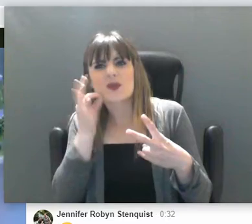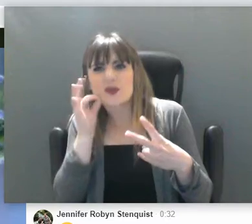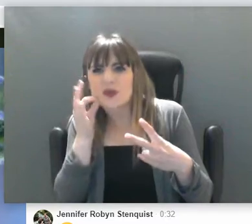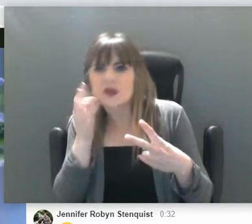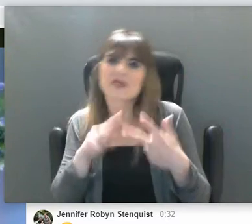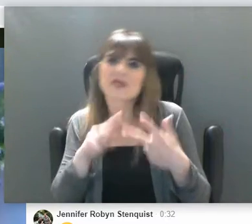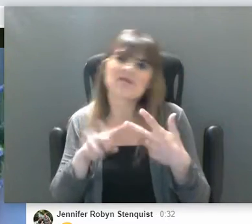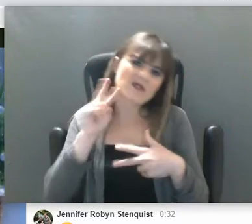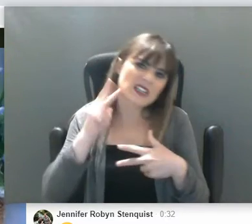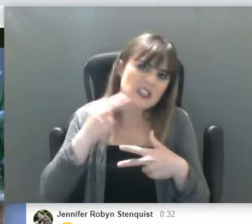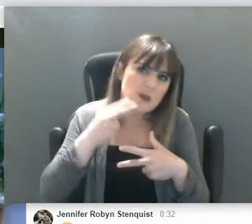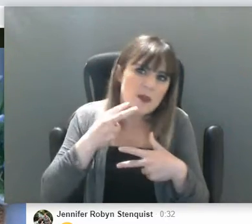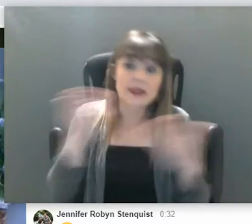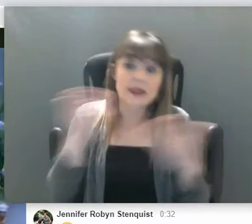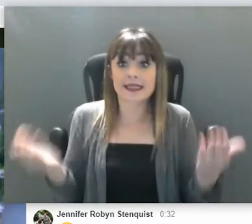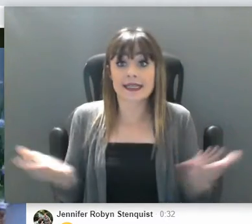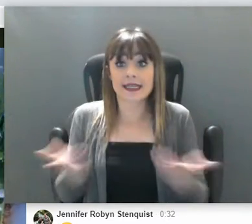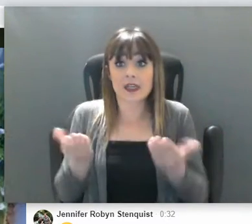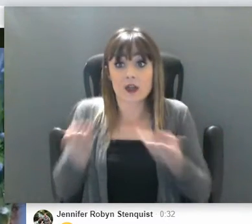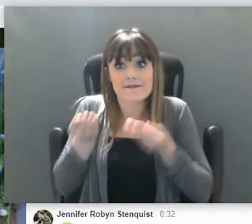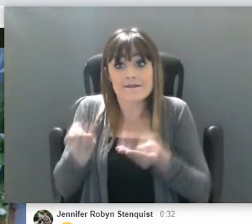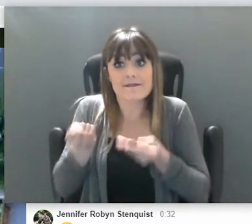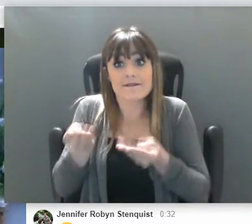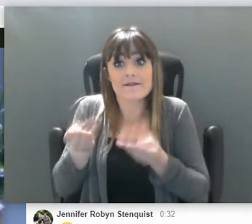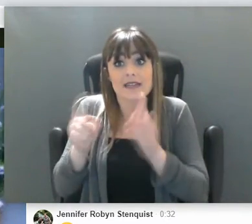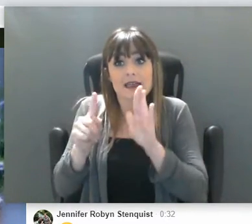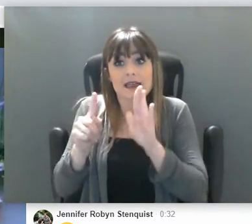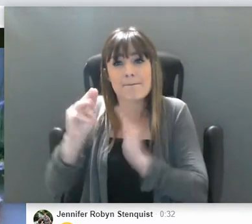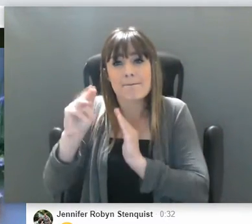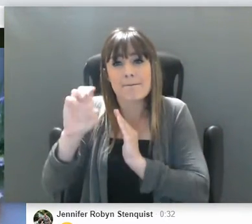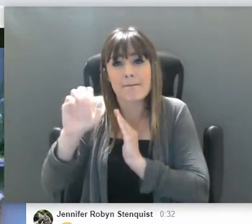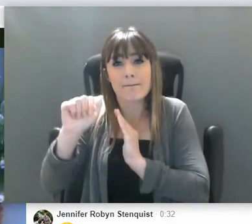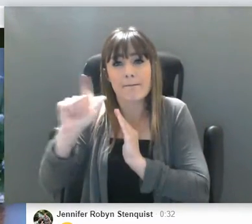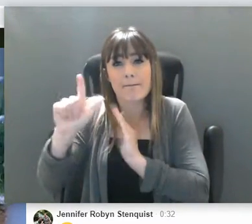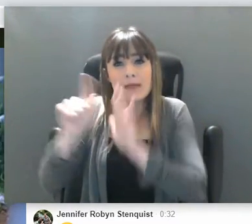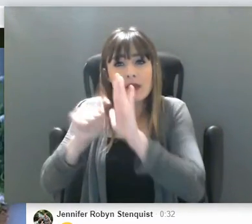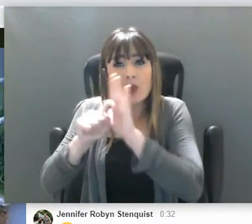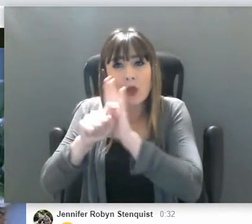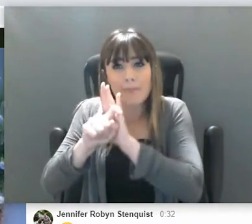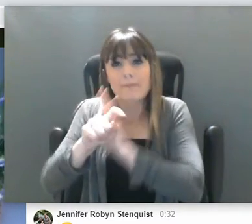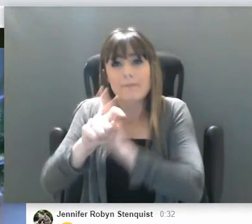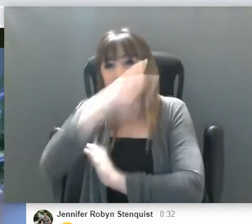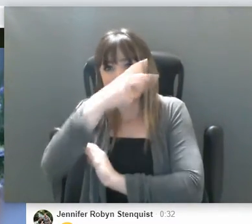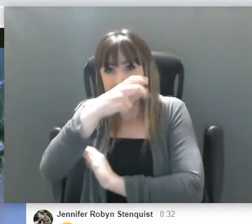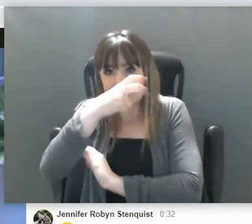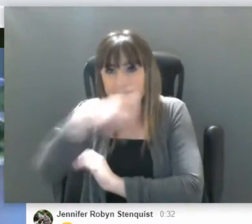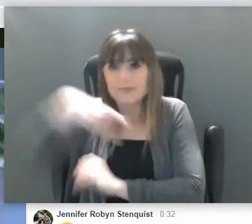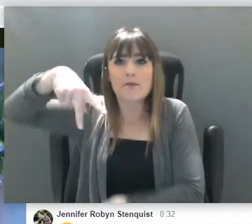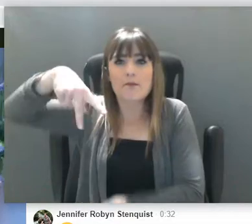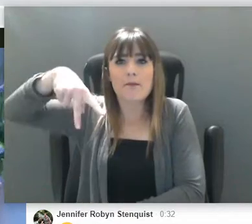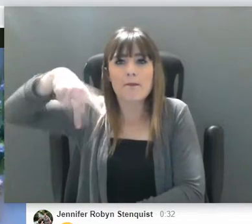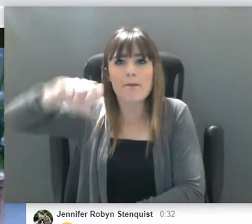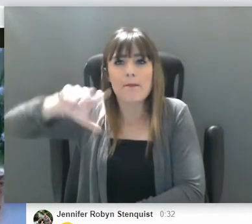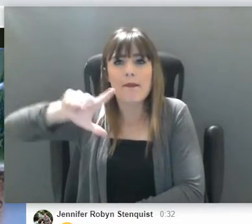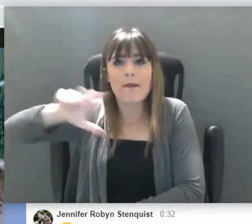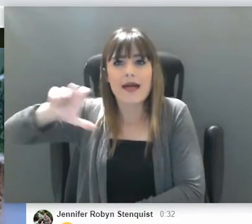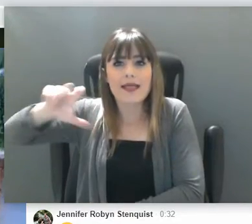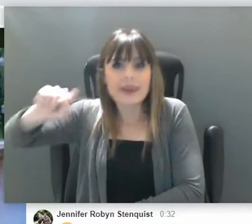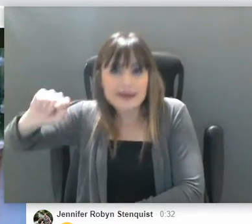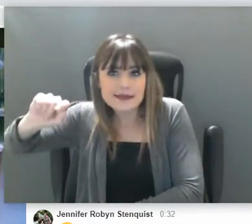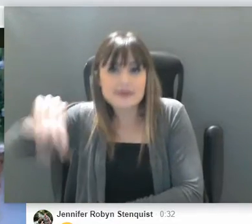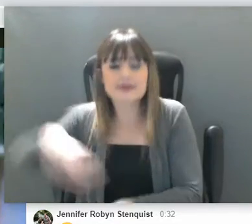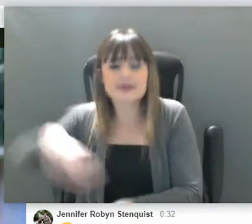feed them mealworms, crickets, as well as a little insectivore pellet diet. And then they also get some fruits, veggies, and